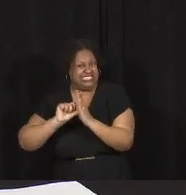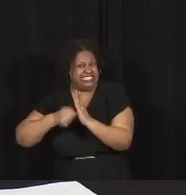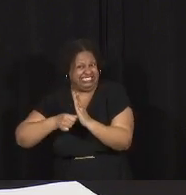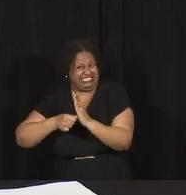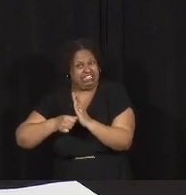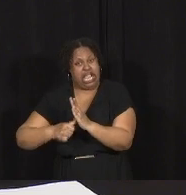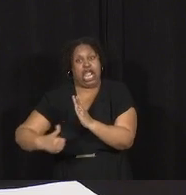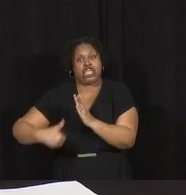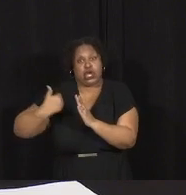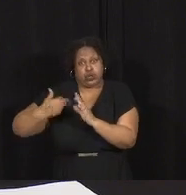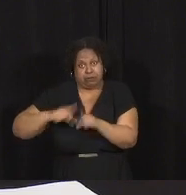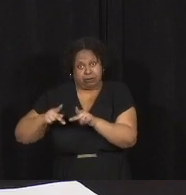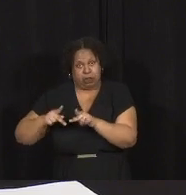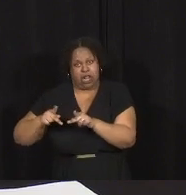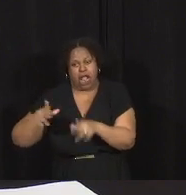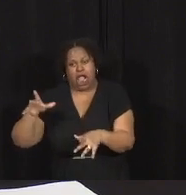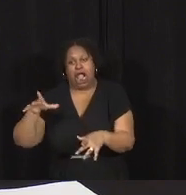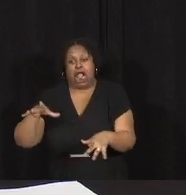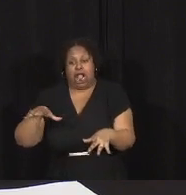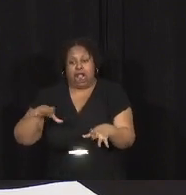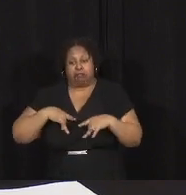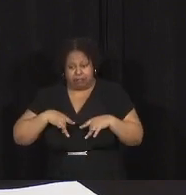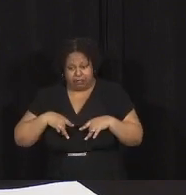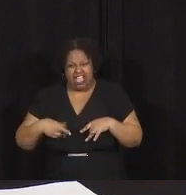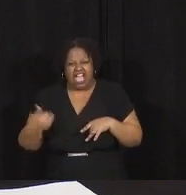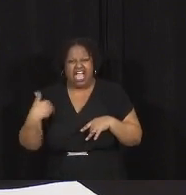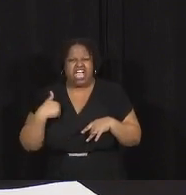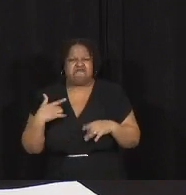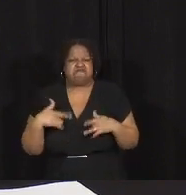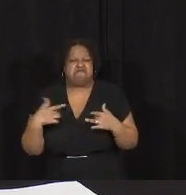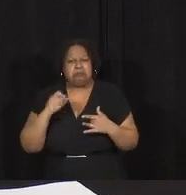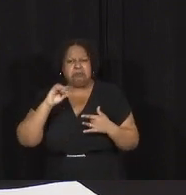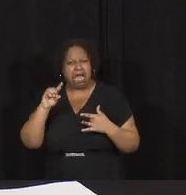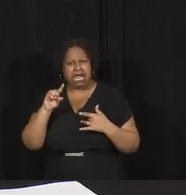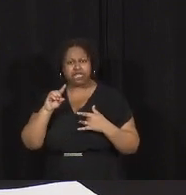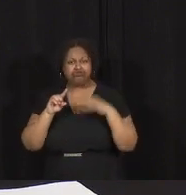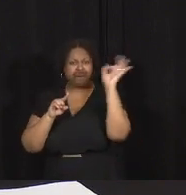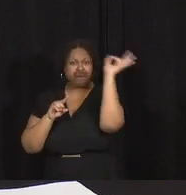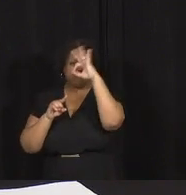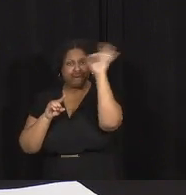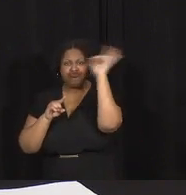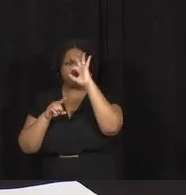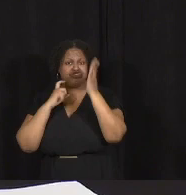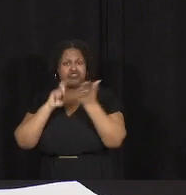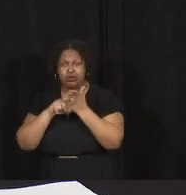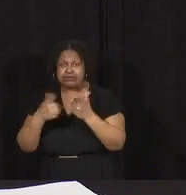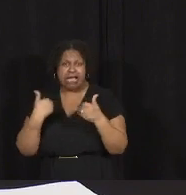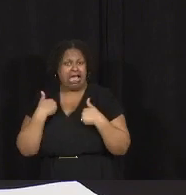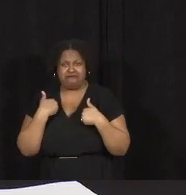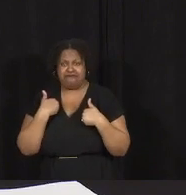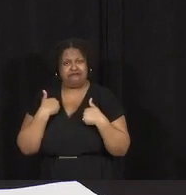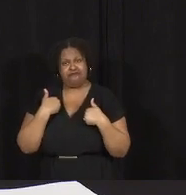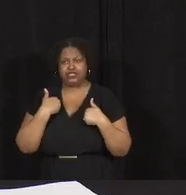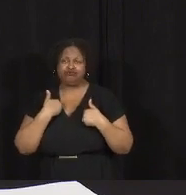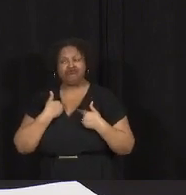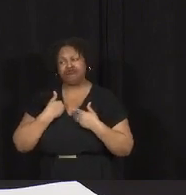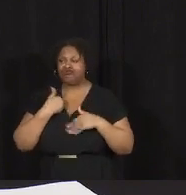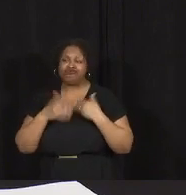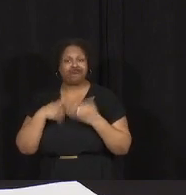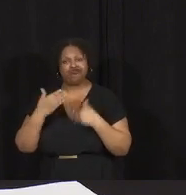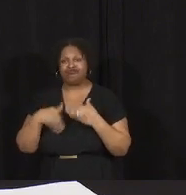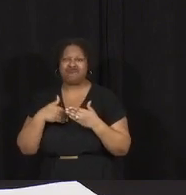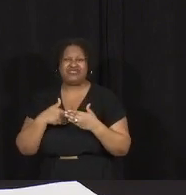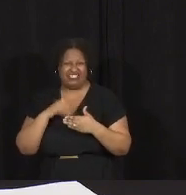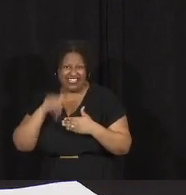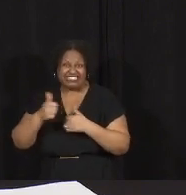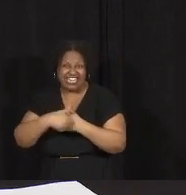very mild form. They hardly realize that they've got it, and therefore the danger is that they can spread it to